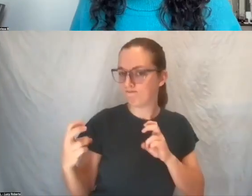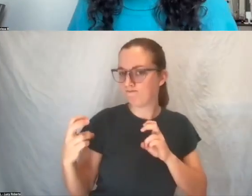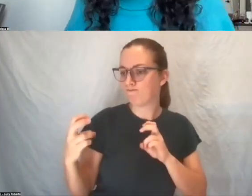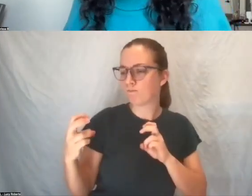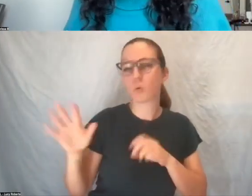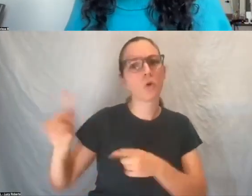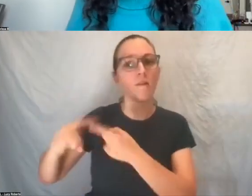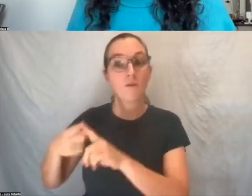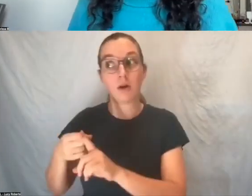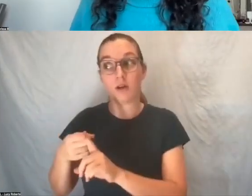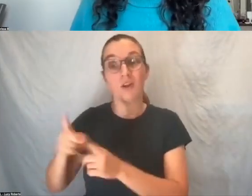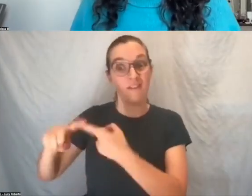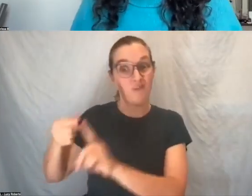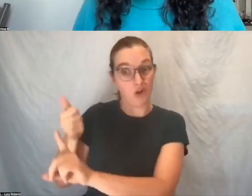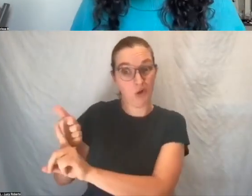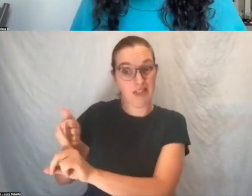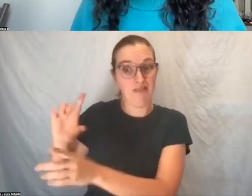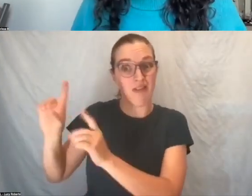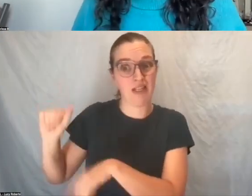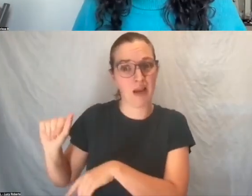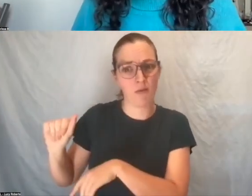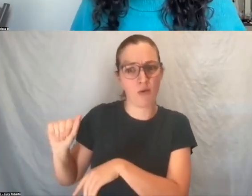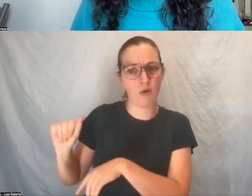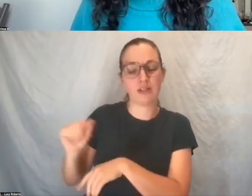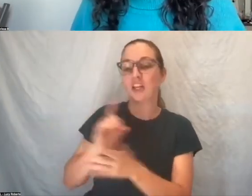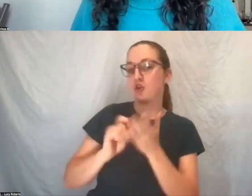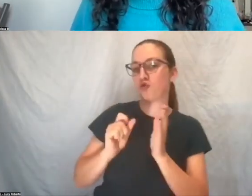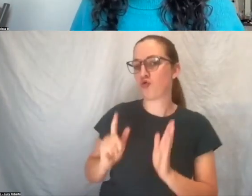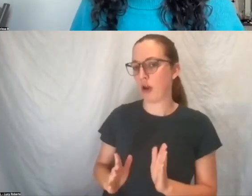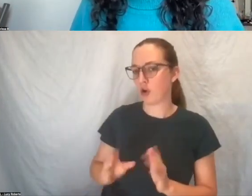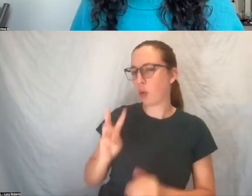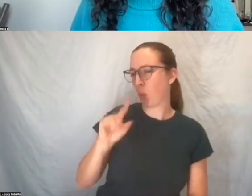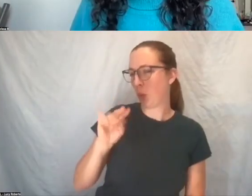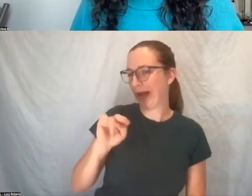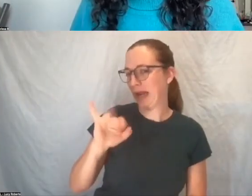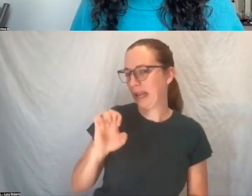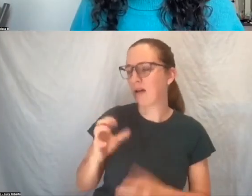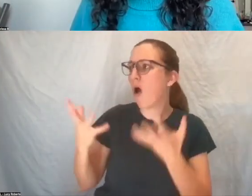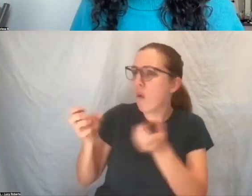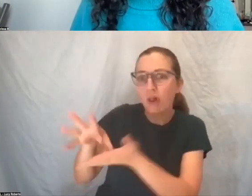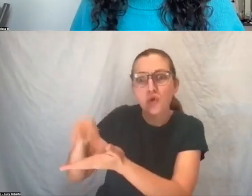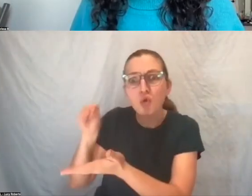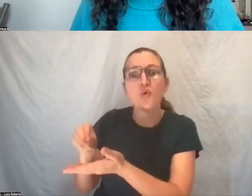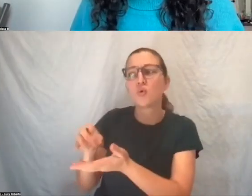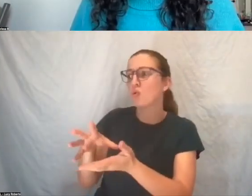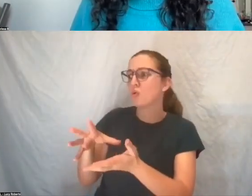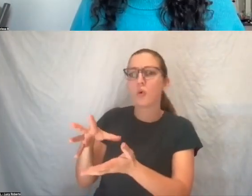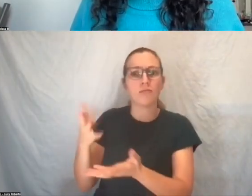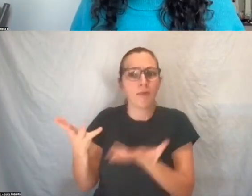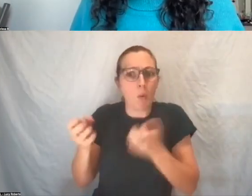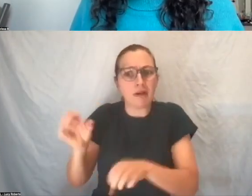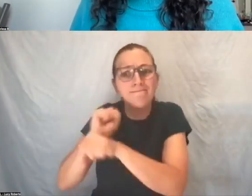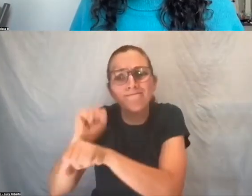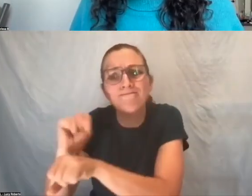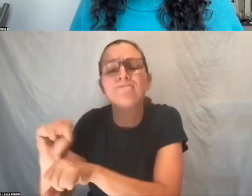friends who is disabled because she wanted to learn and she wanted to put in that work, which I think is, one, has